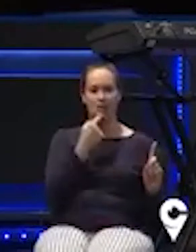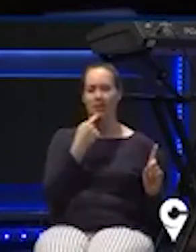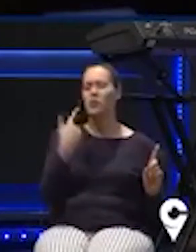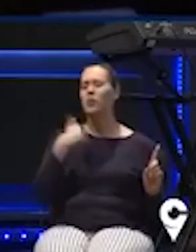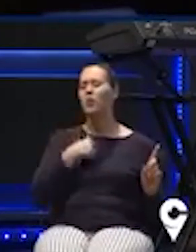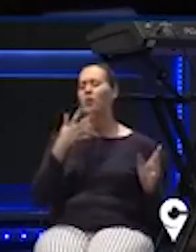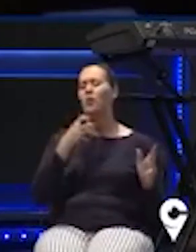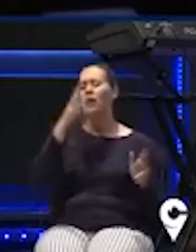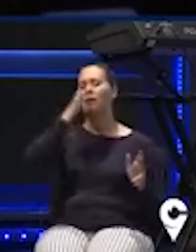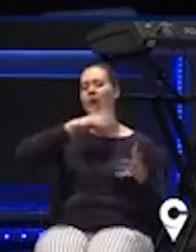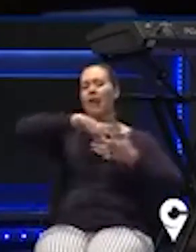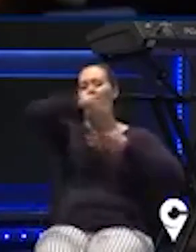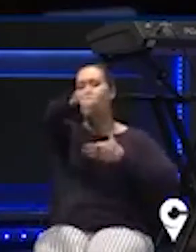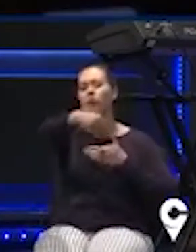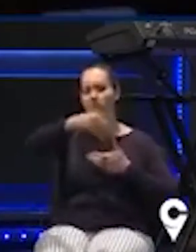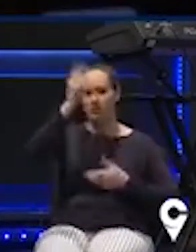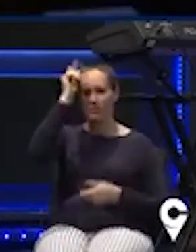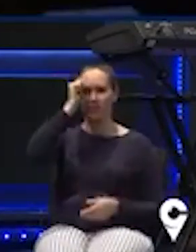theology?